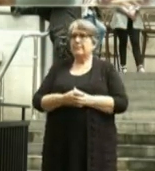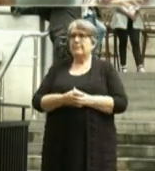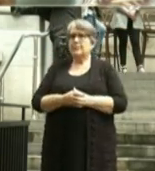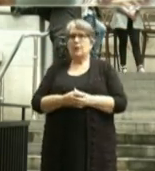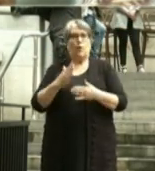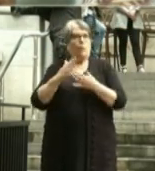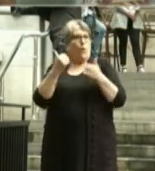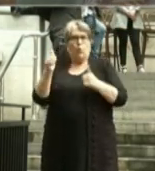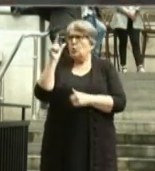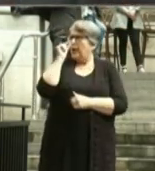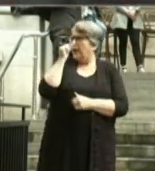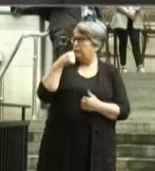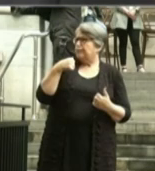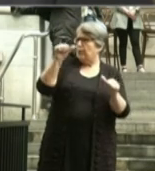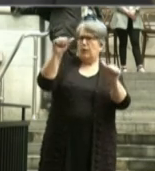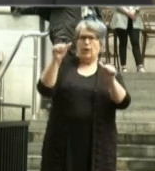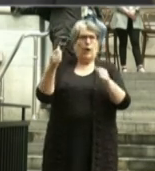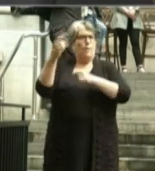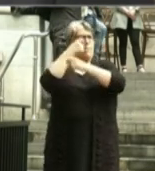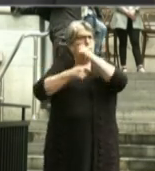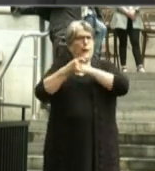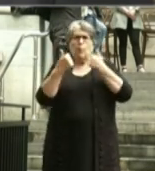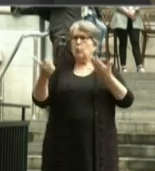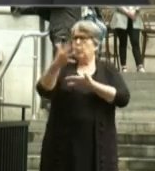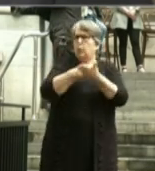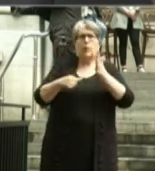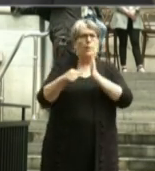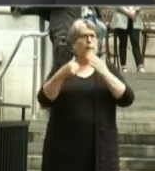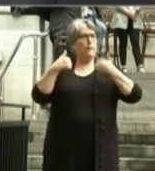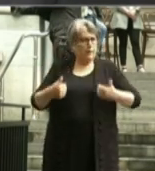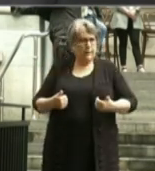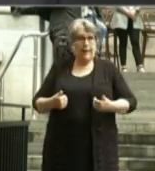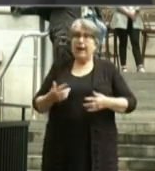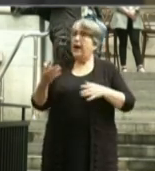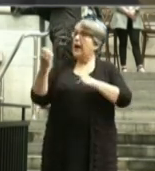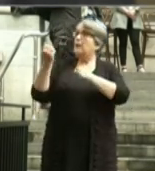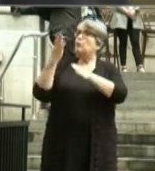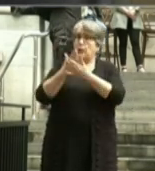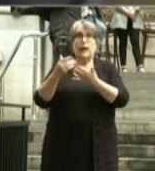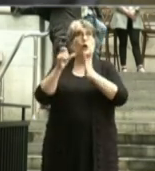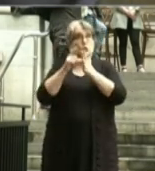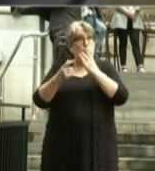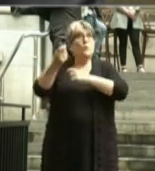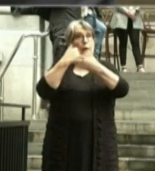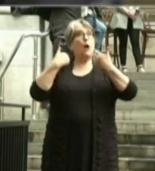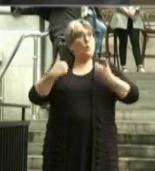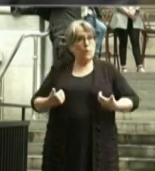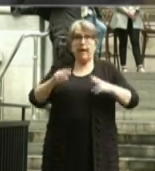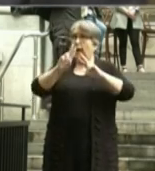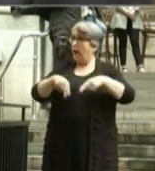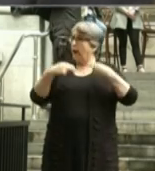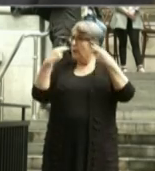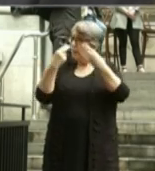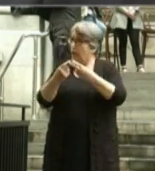the potential, the prosperity. And prosper they do.